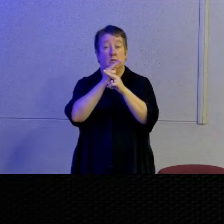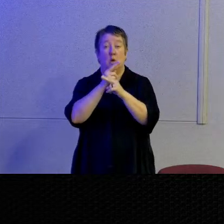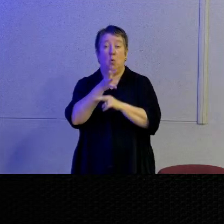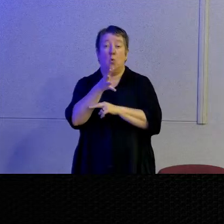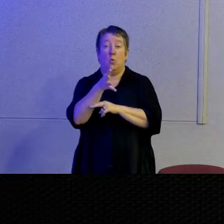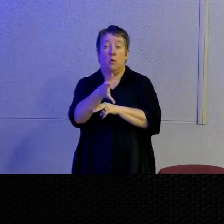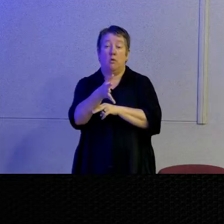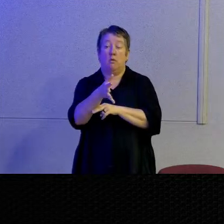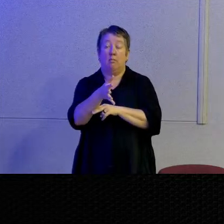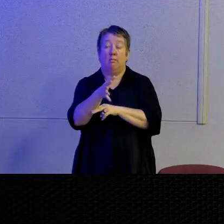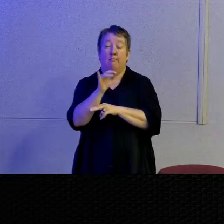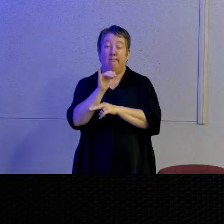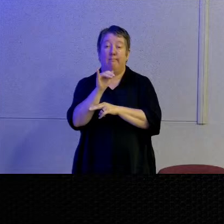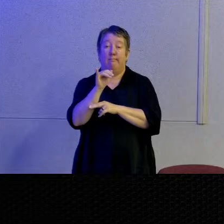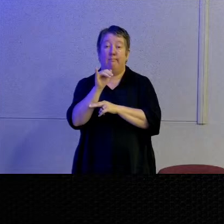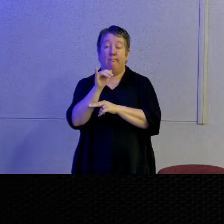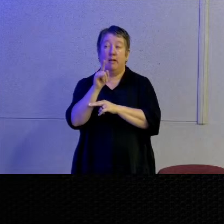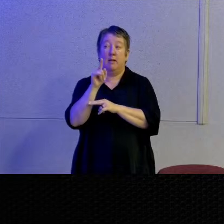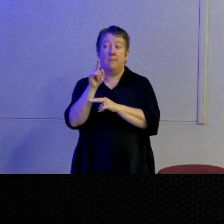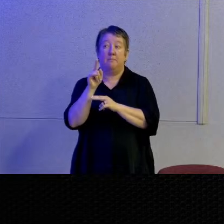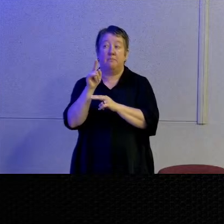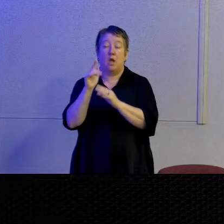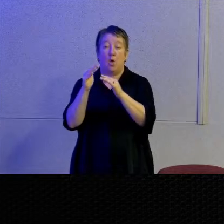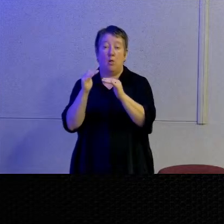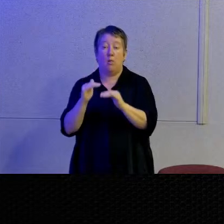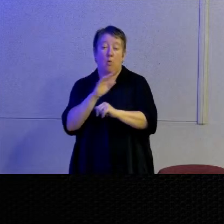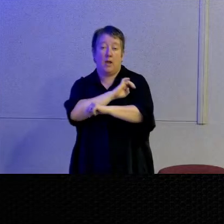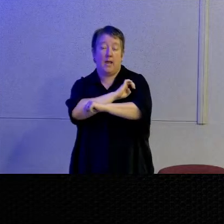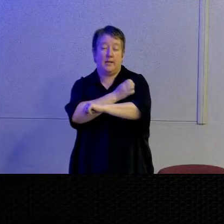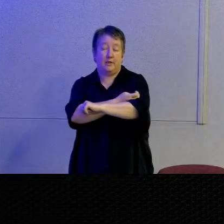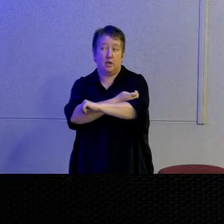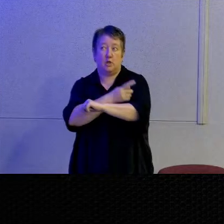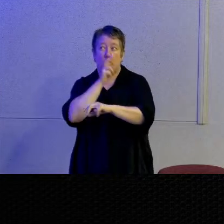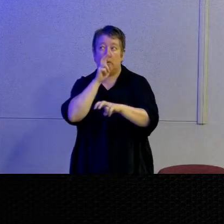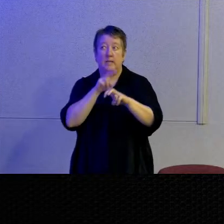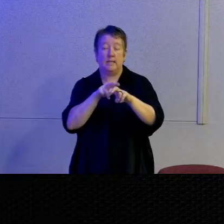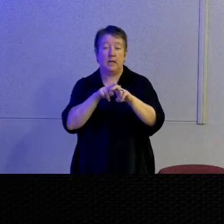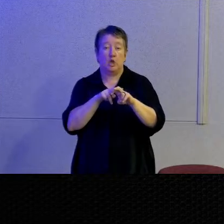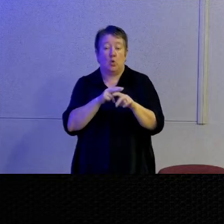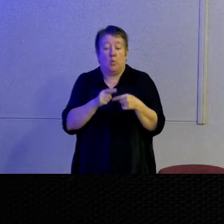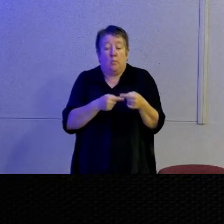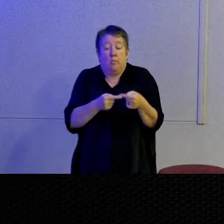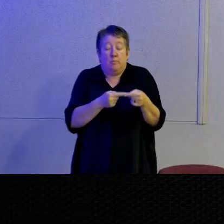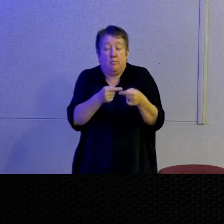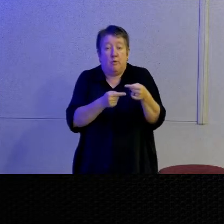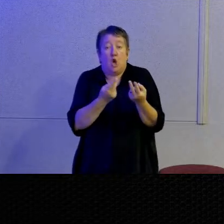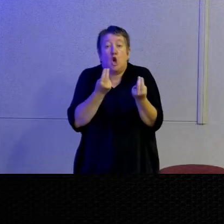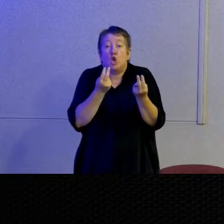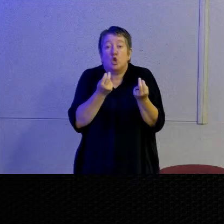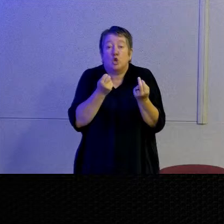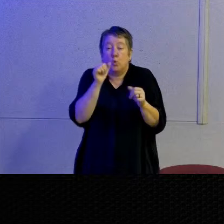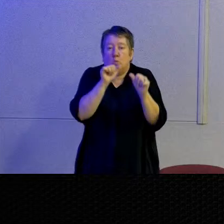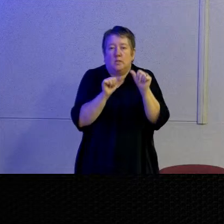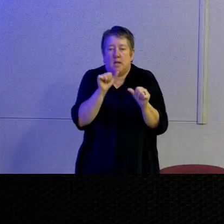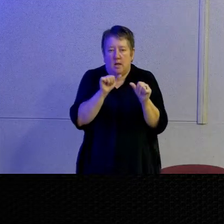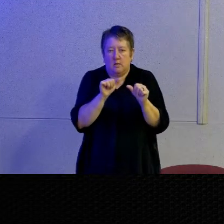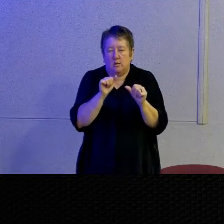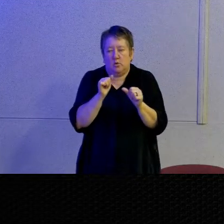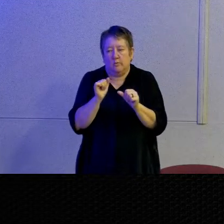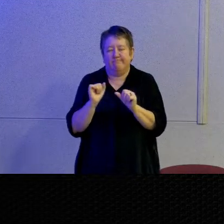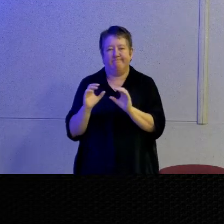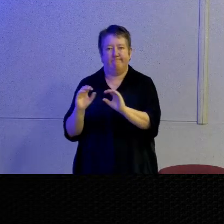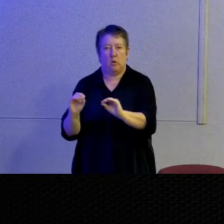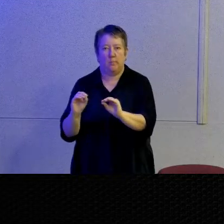a big crunch. You would have to postulate new physics to stop that happening, and my